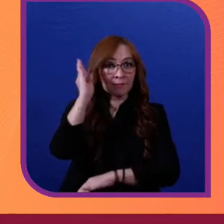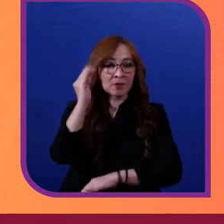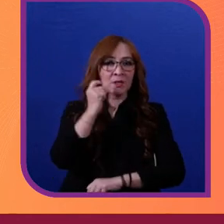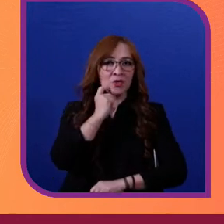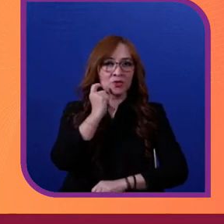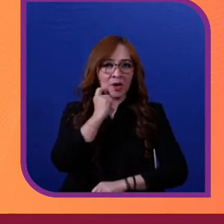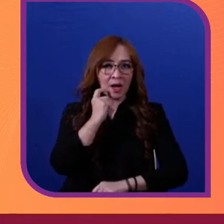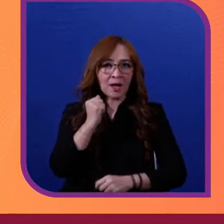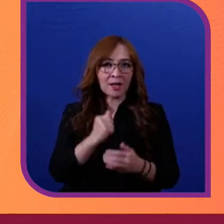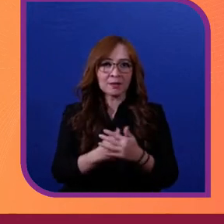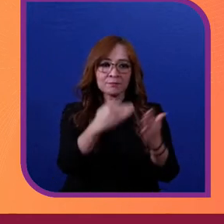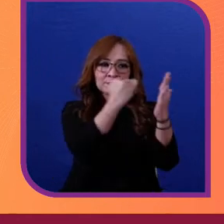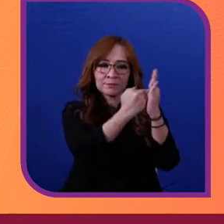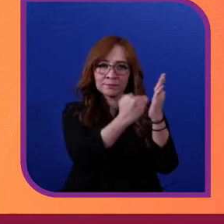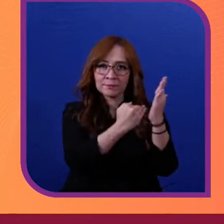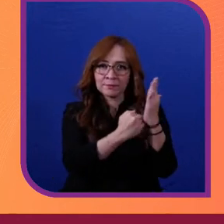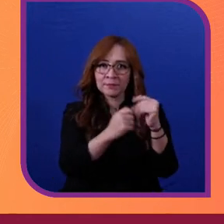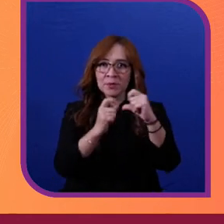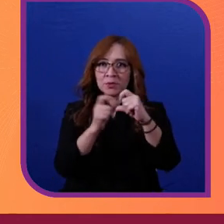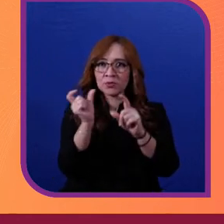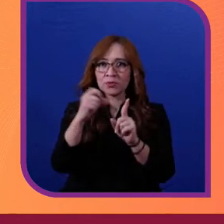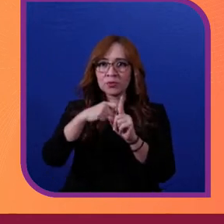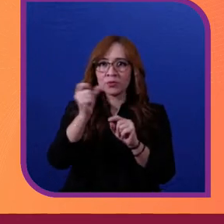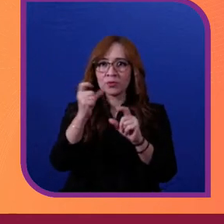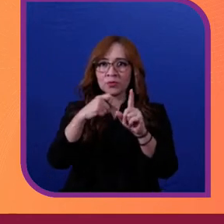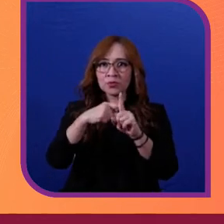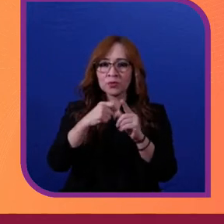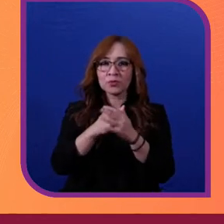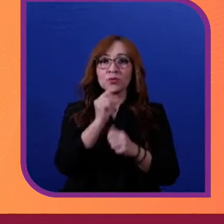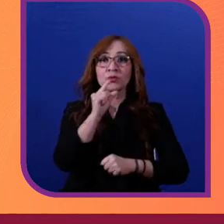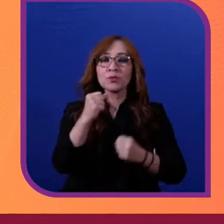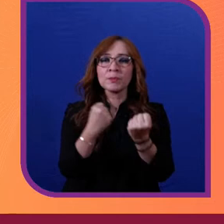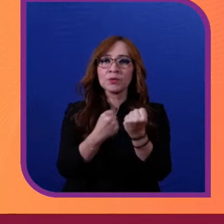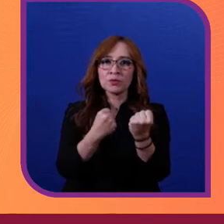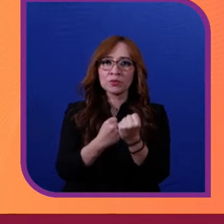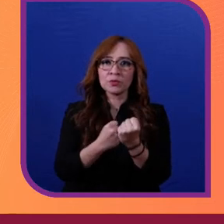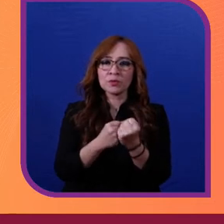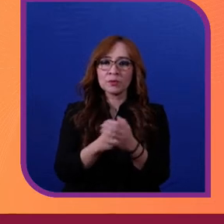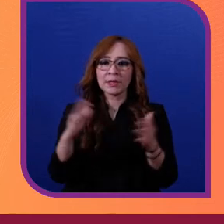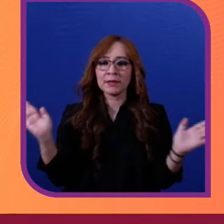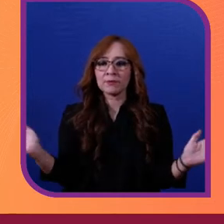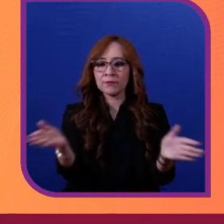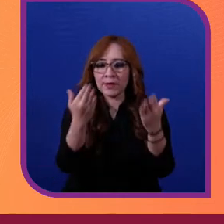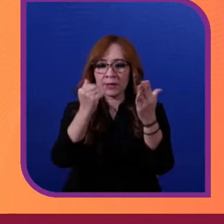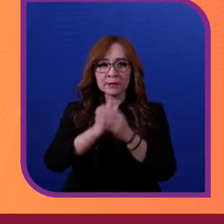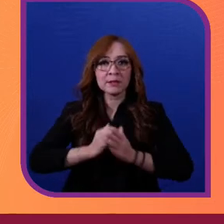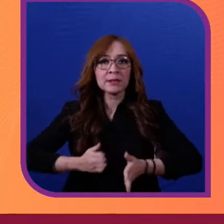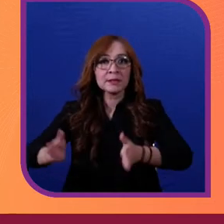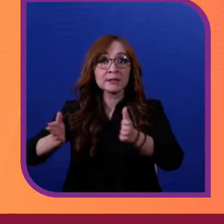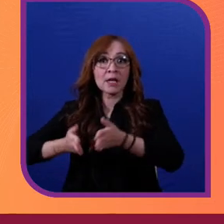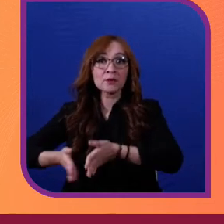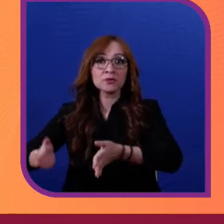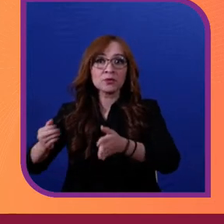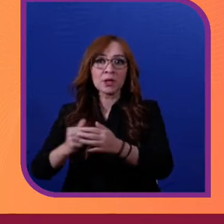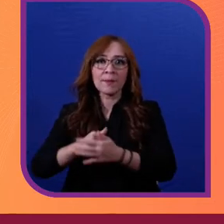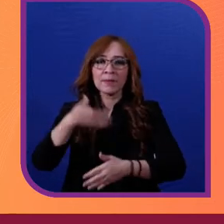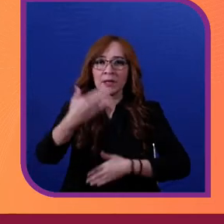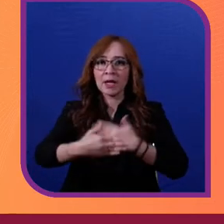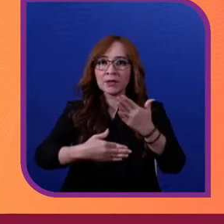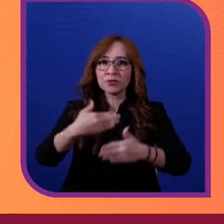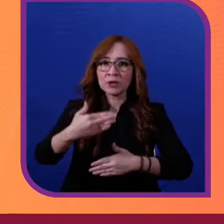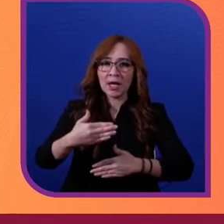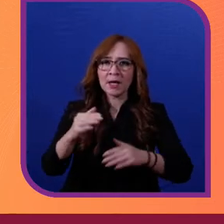atau support flash ke Ende no saudara Lotto from steno out of opportunity to stacks sharia